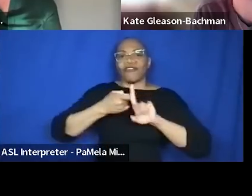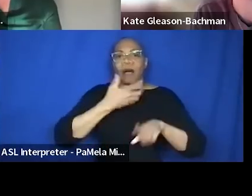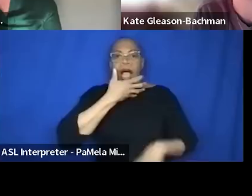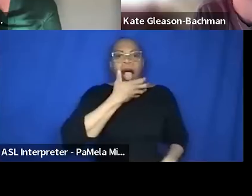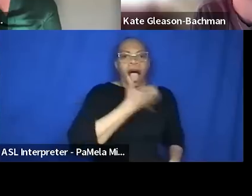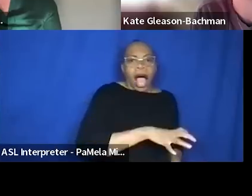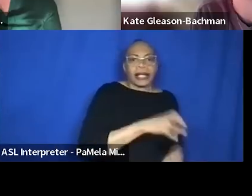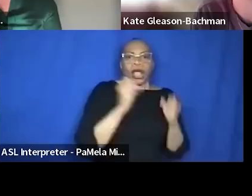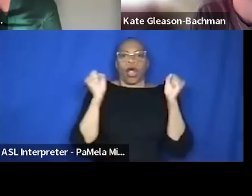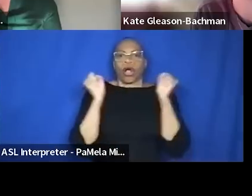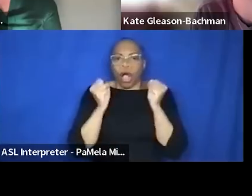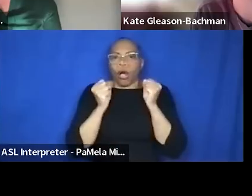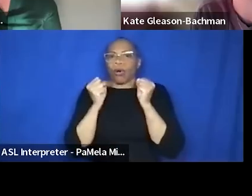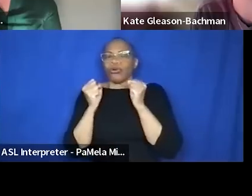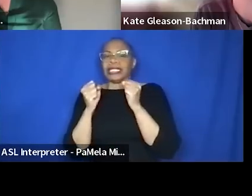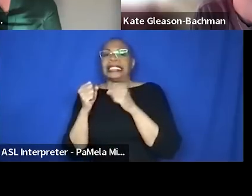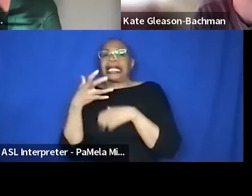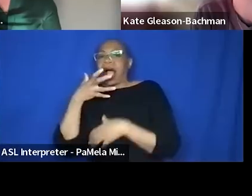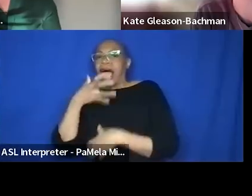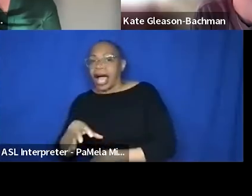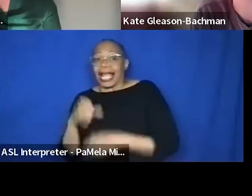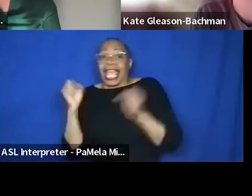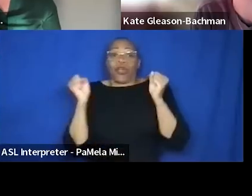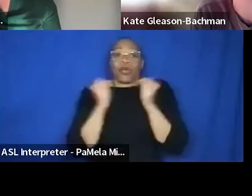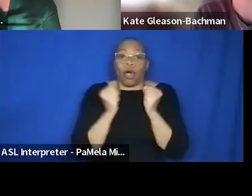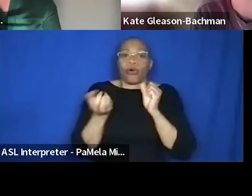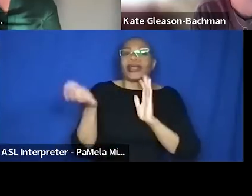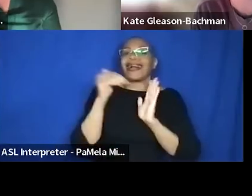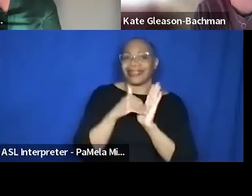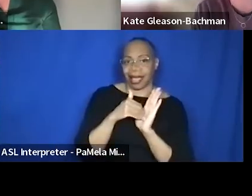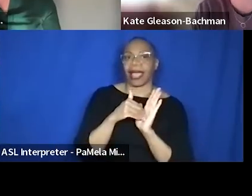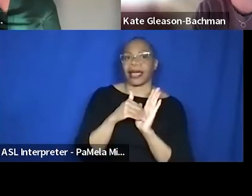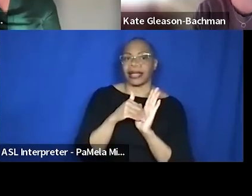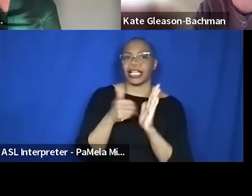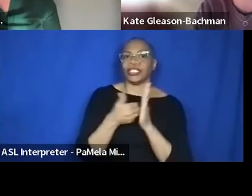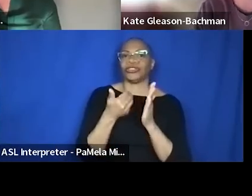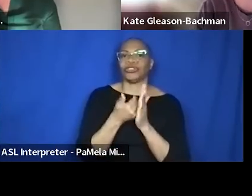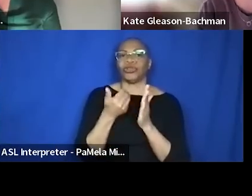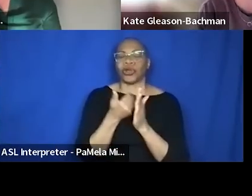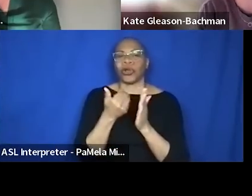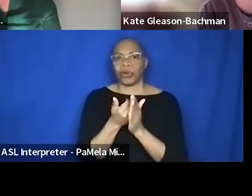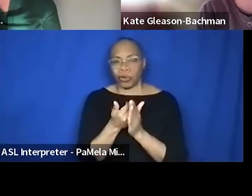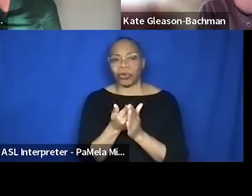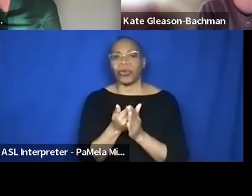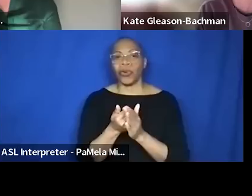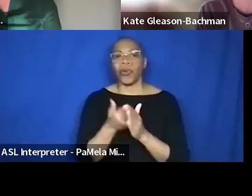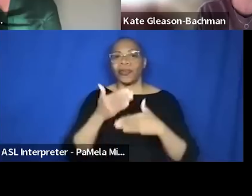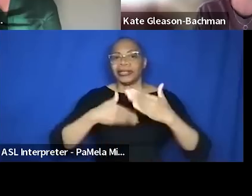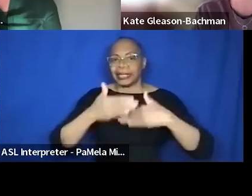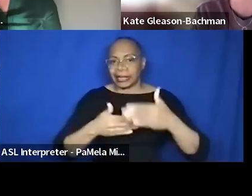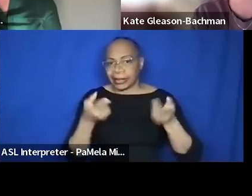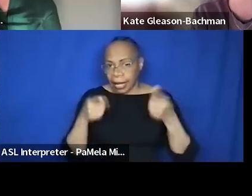hot, cold to hot, and then cold again, and then start. And that's the new routine right now.